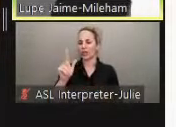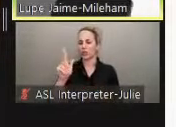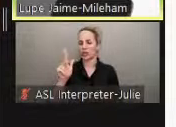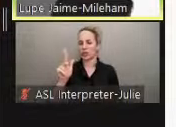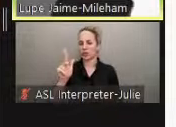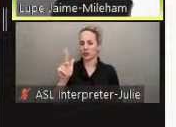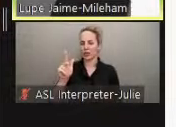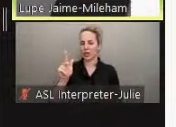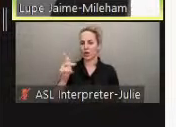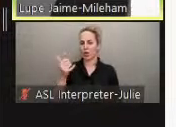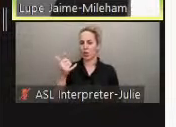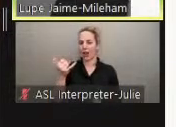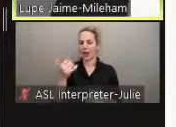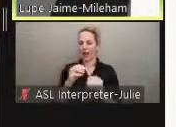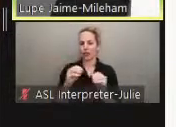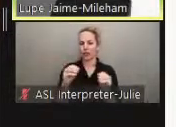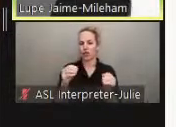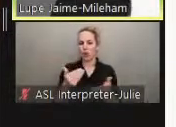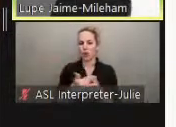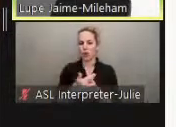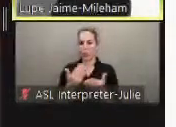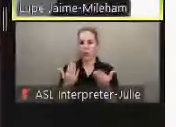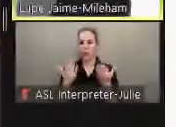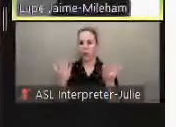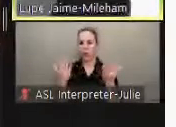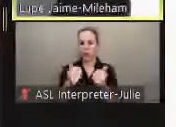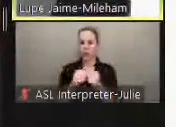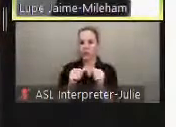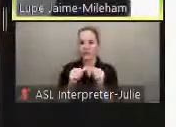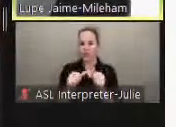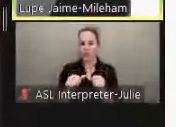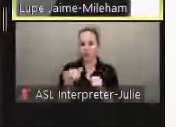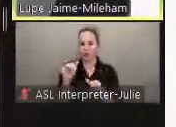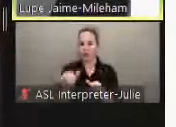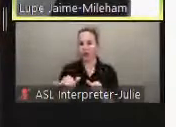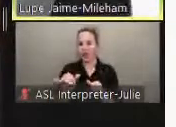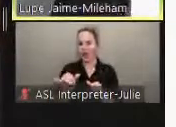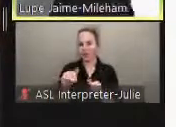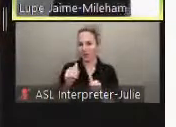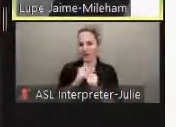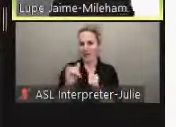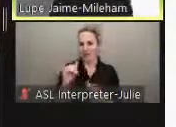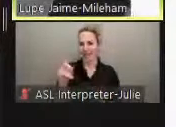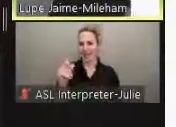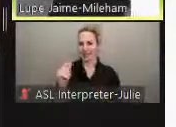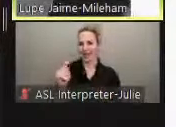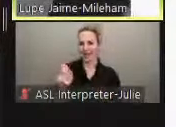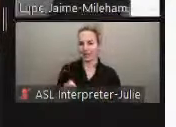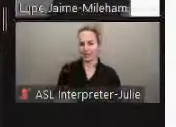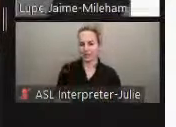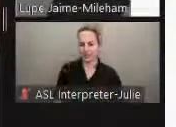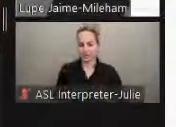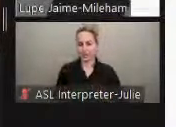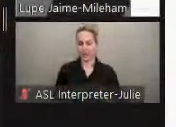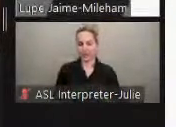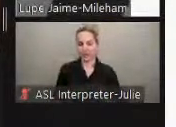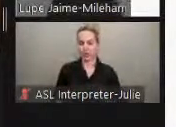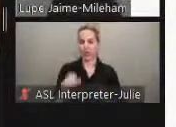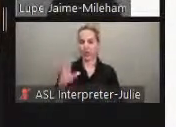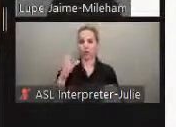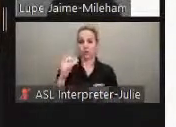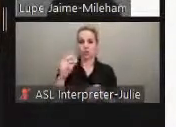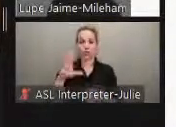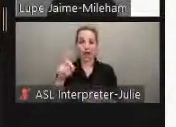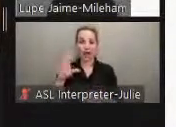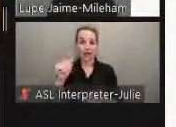Right now, there is no new proposal in regards to the continuation of that past that date. So child care providers